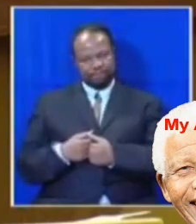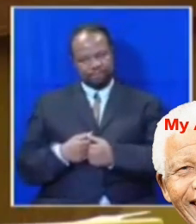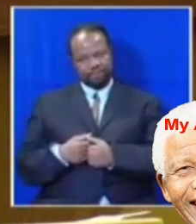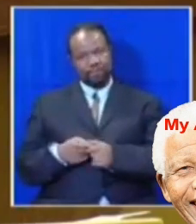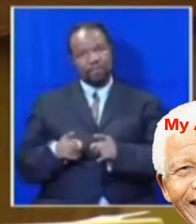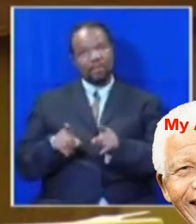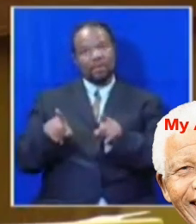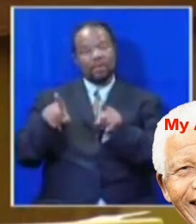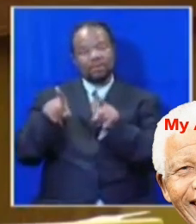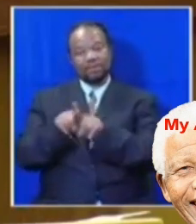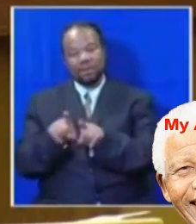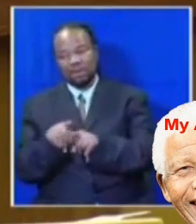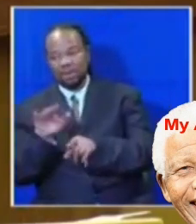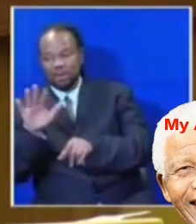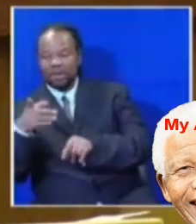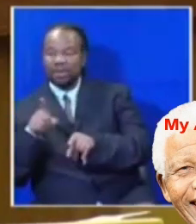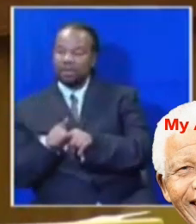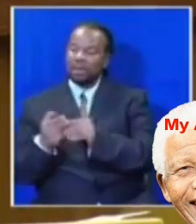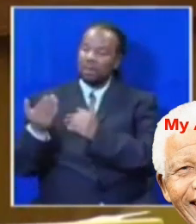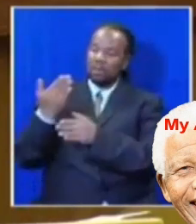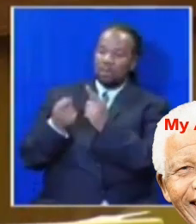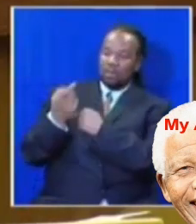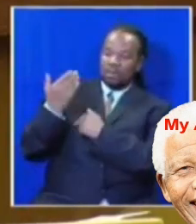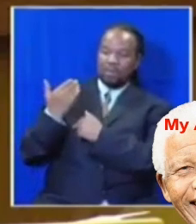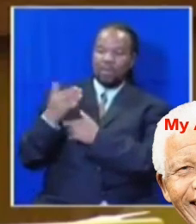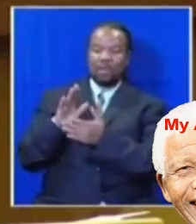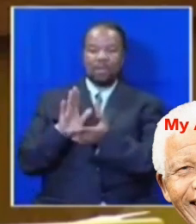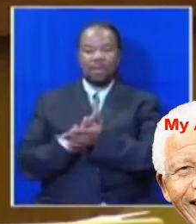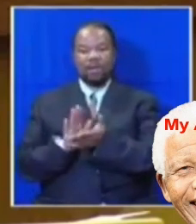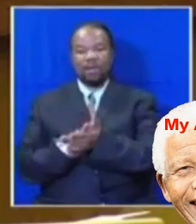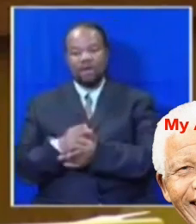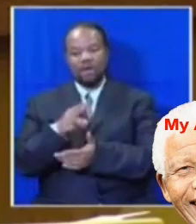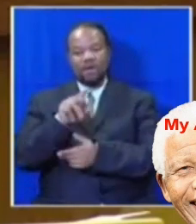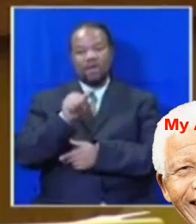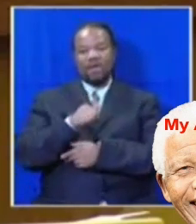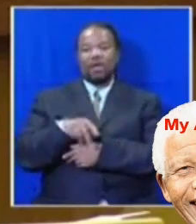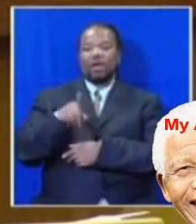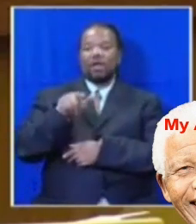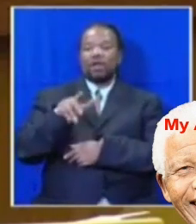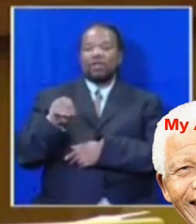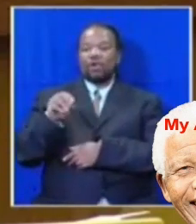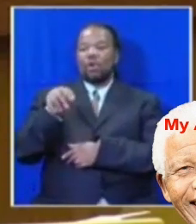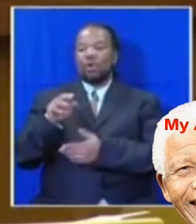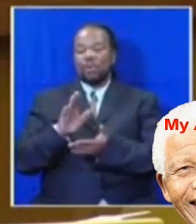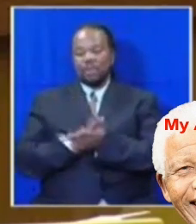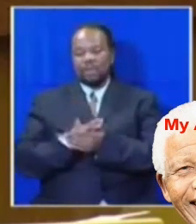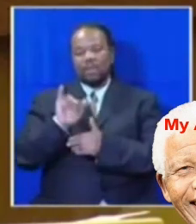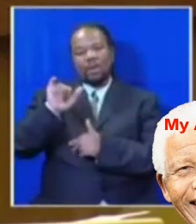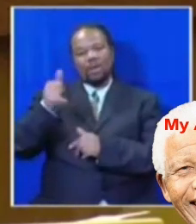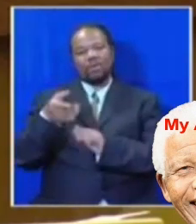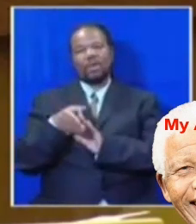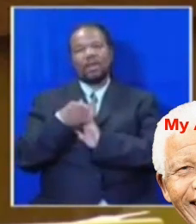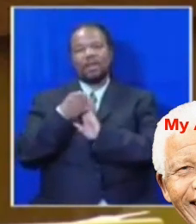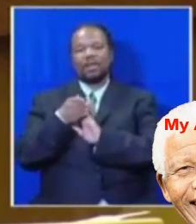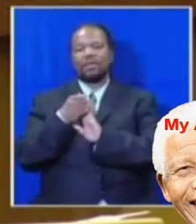its former self. The likes of Van Zeisler, Bertoni Leon, Colin Eglin, and Sheila Camera were robust